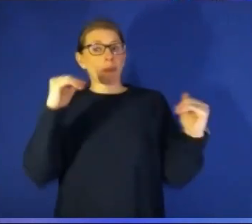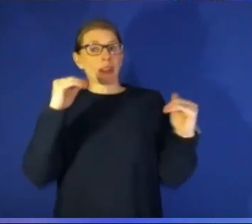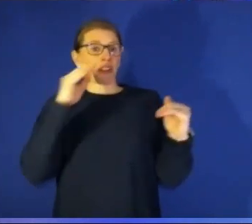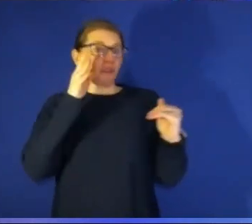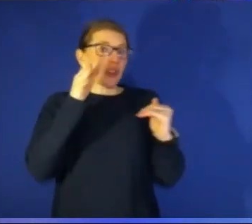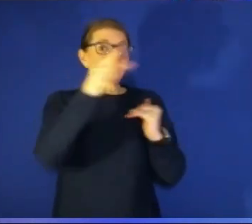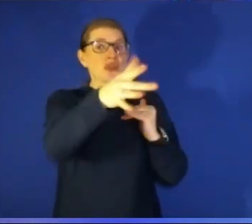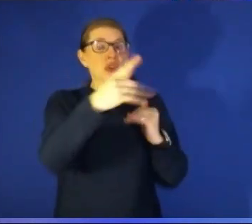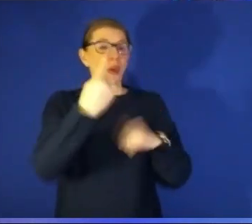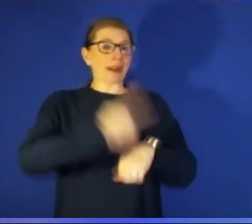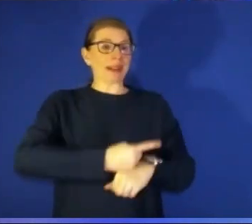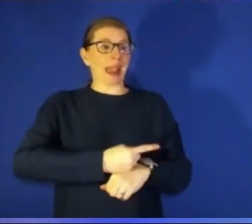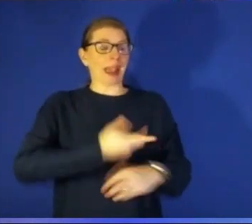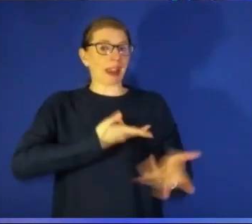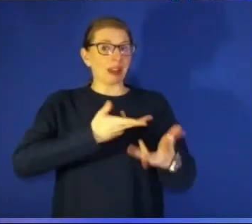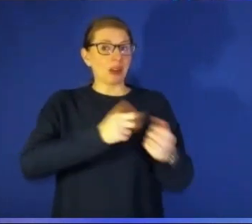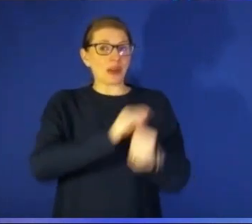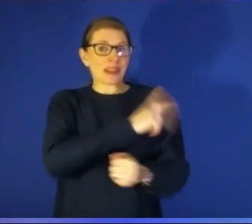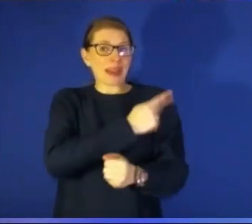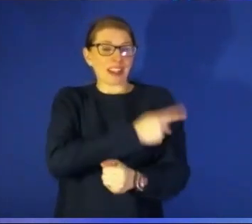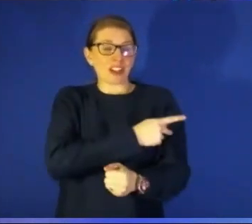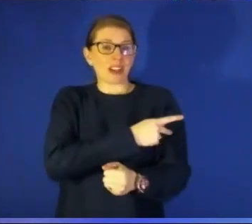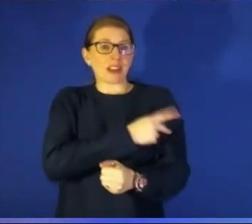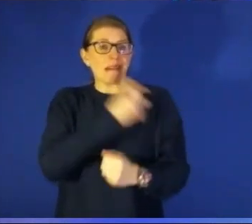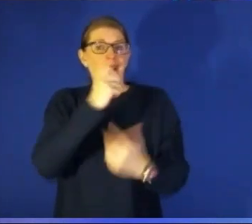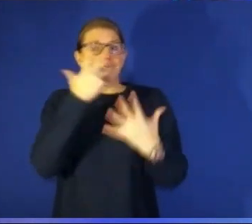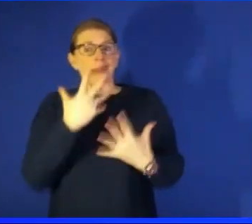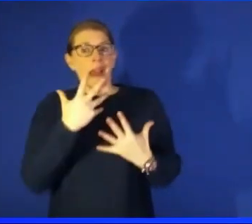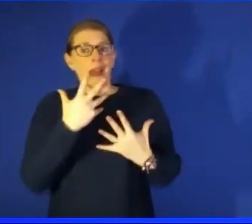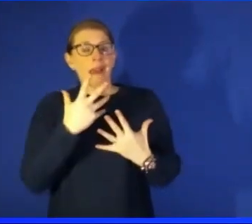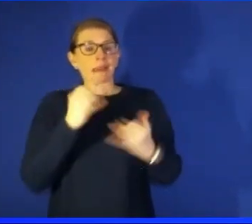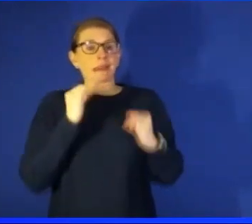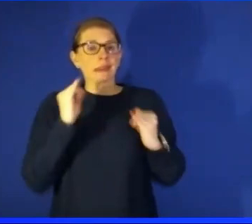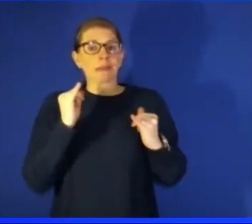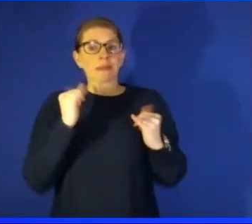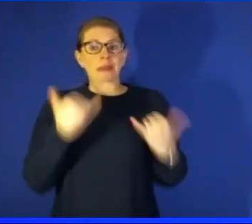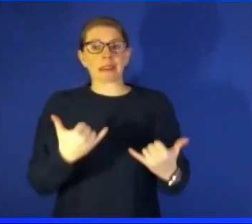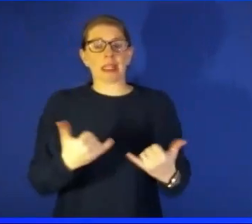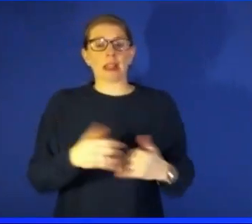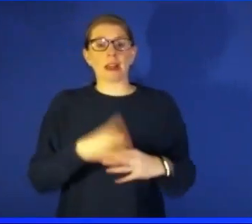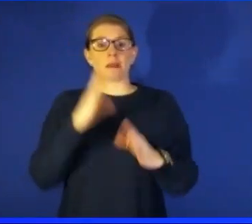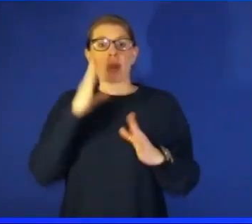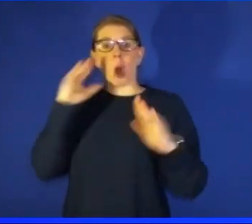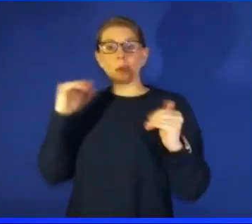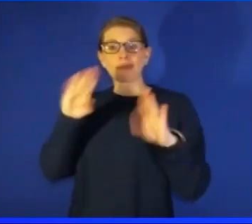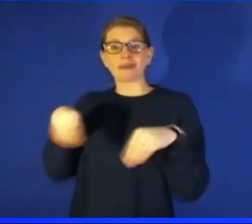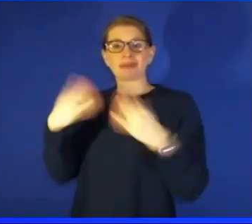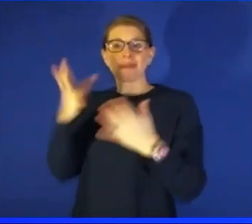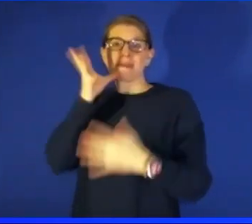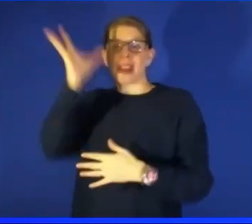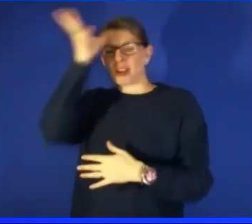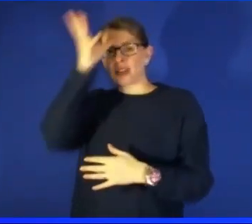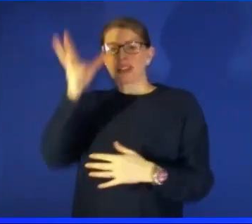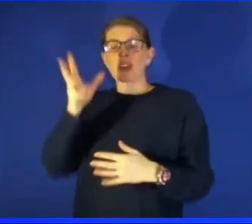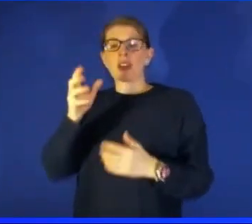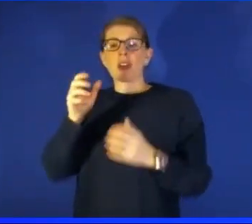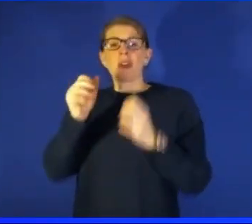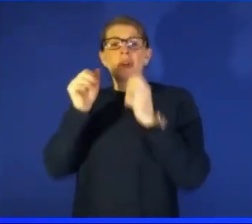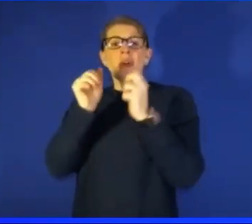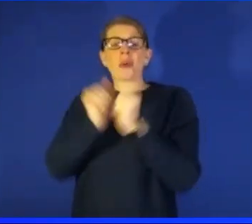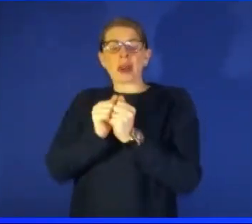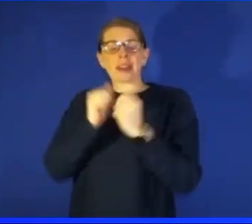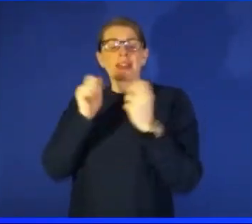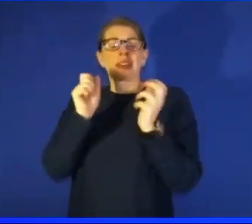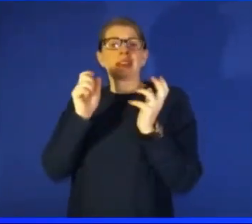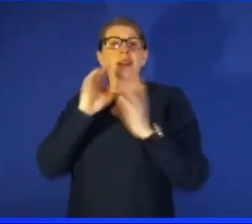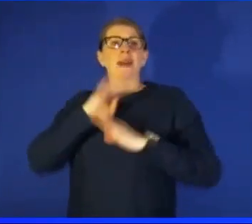day that aren't so grim as you see today? Yeah, I'm hoping to provide those parents with that relief, to be able to sleep through the night without